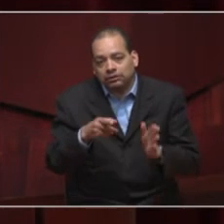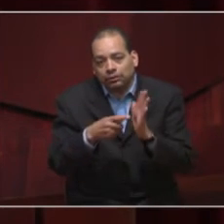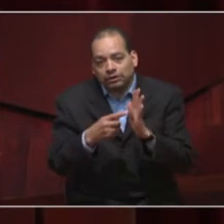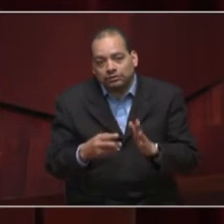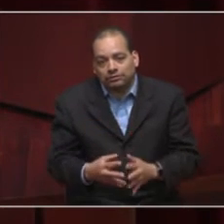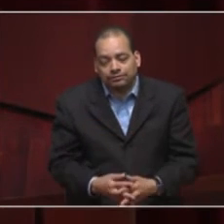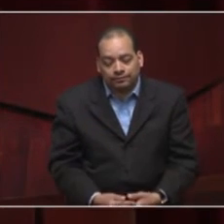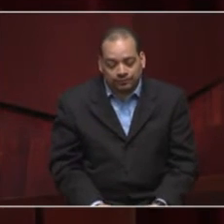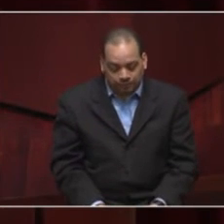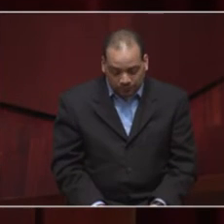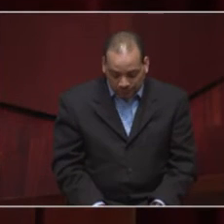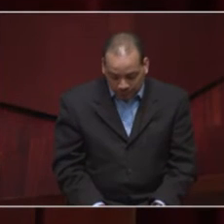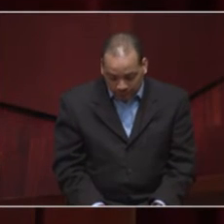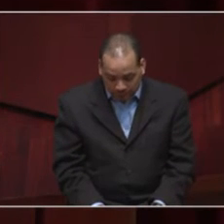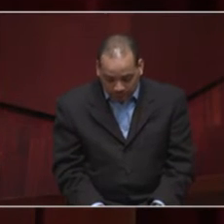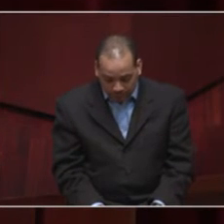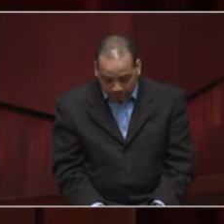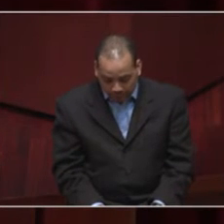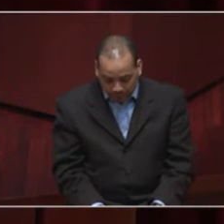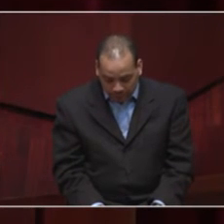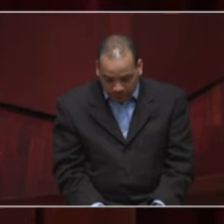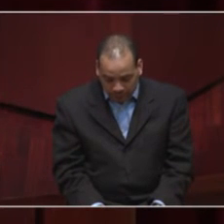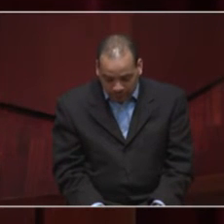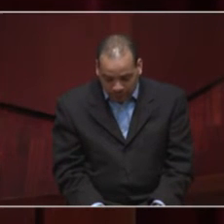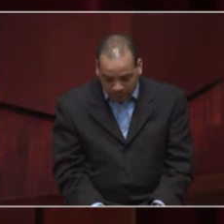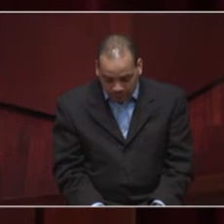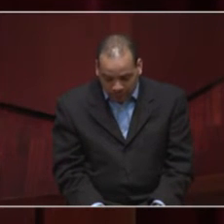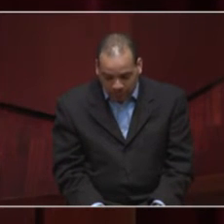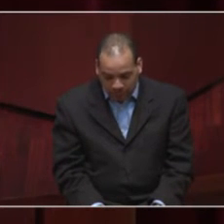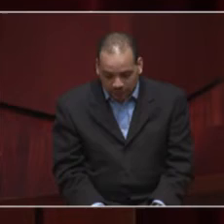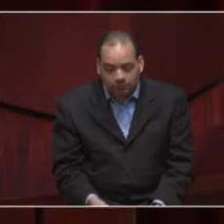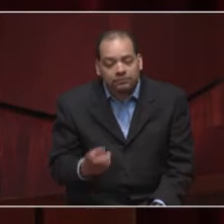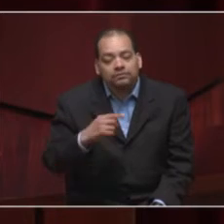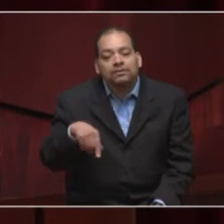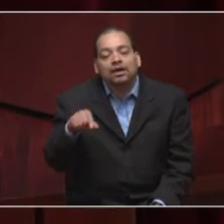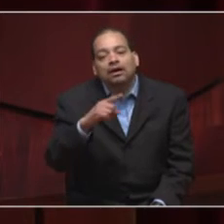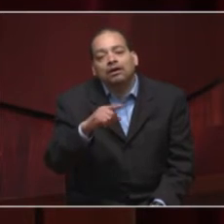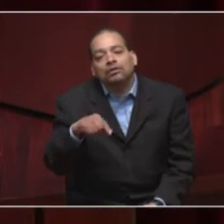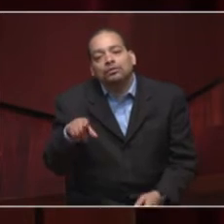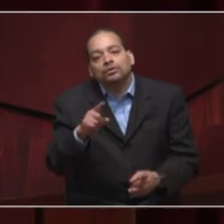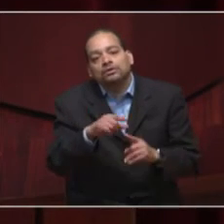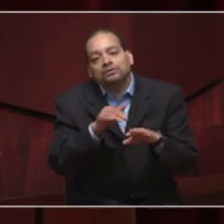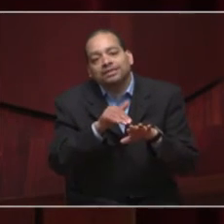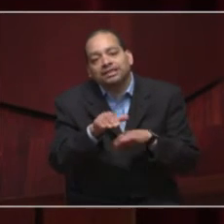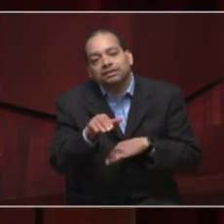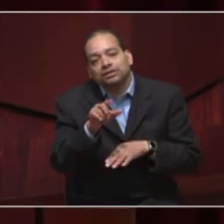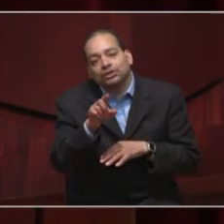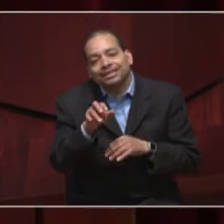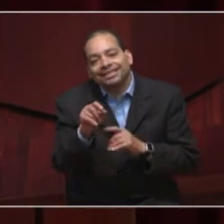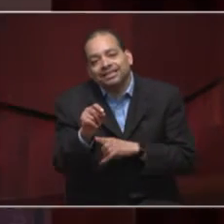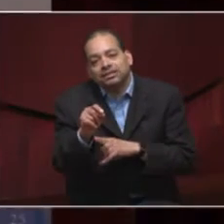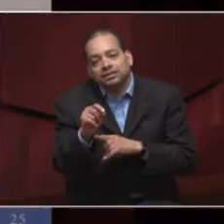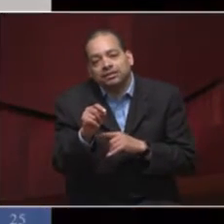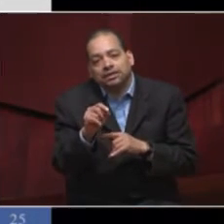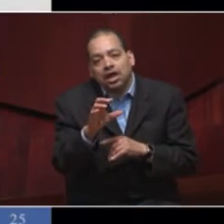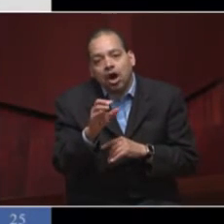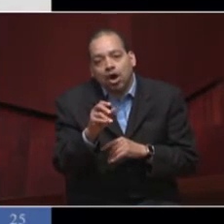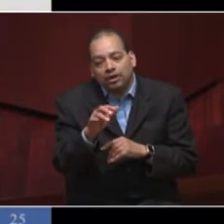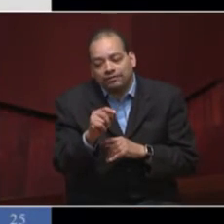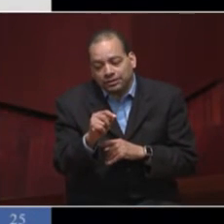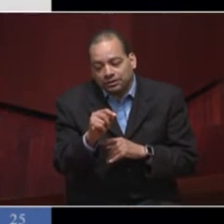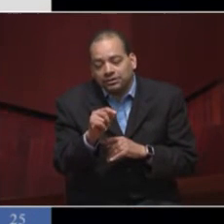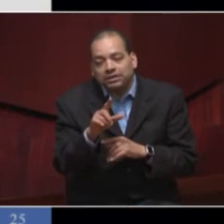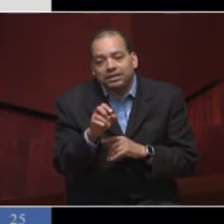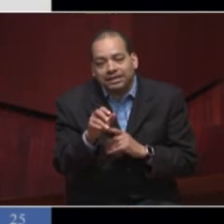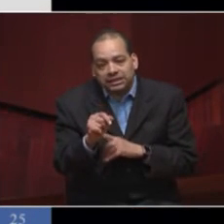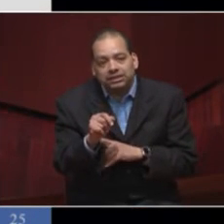ones. We are, again, sending you the ARCIS list in July.